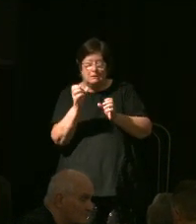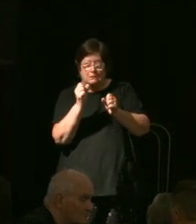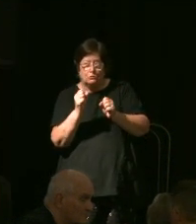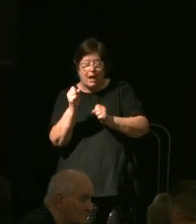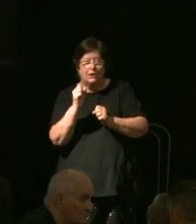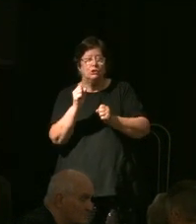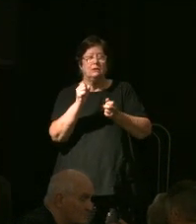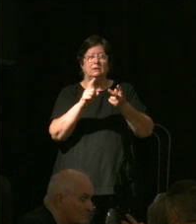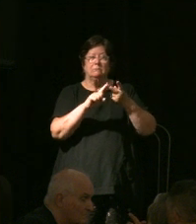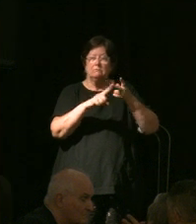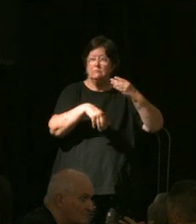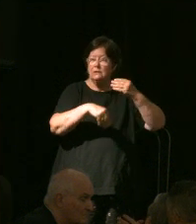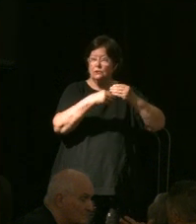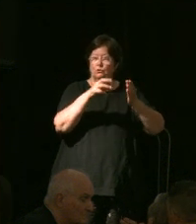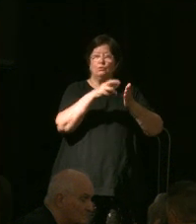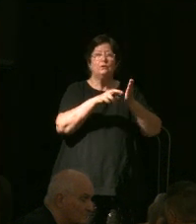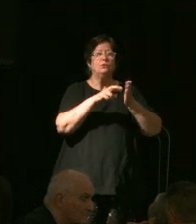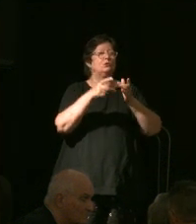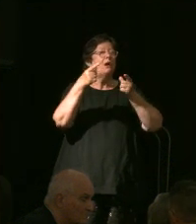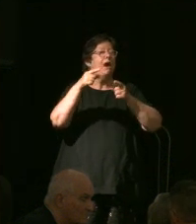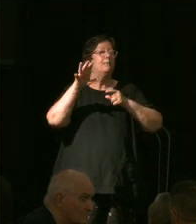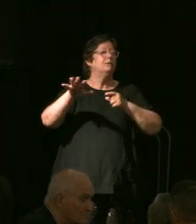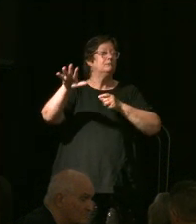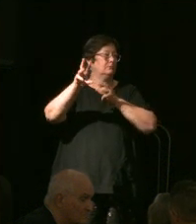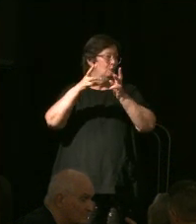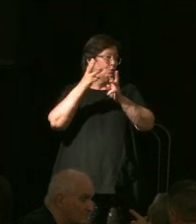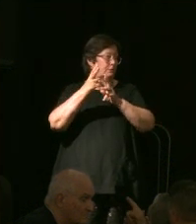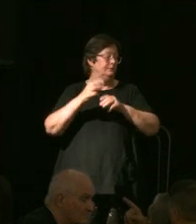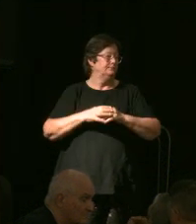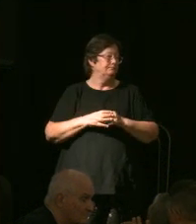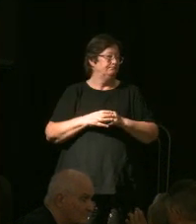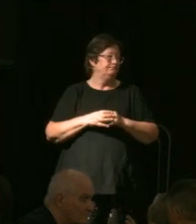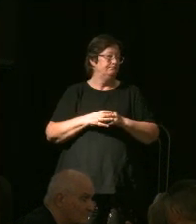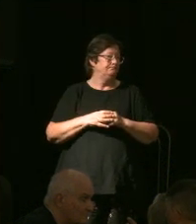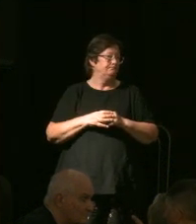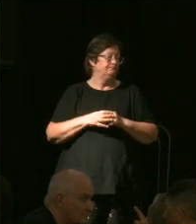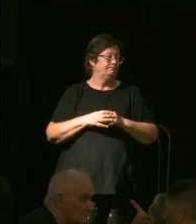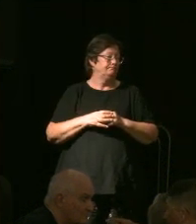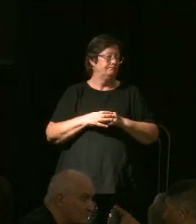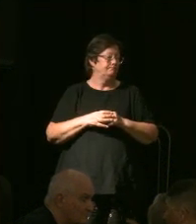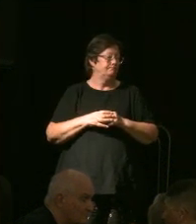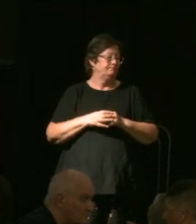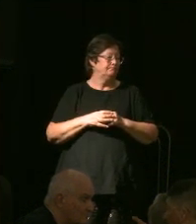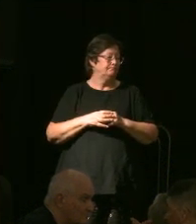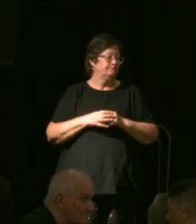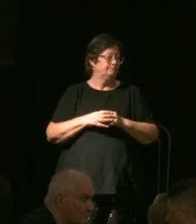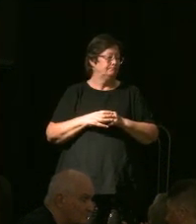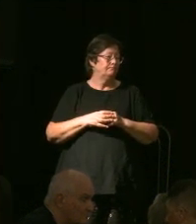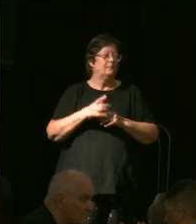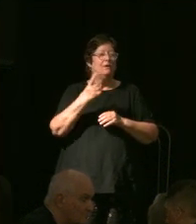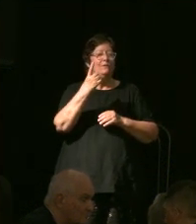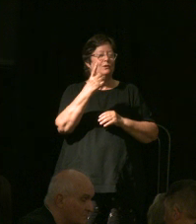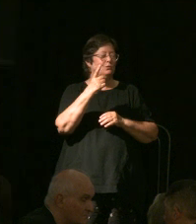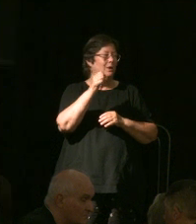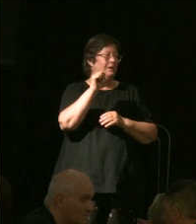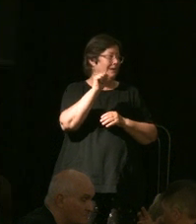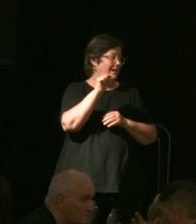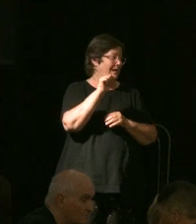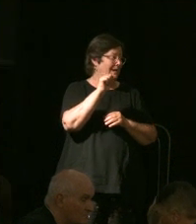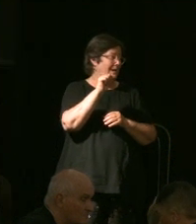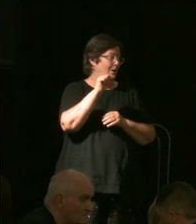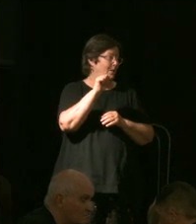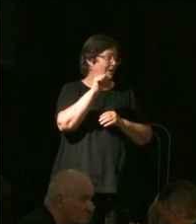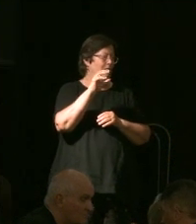additional research that's going on in the world today. There's one antisense therapy that